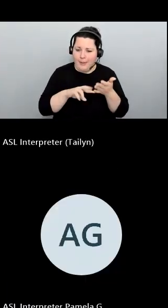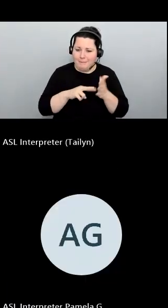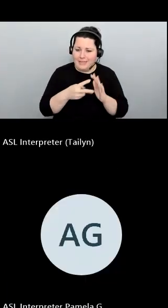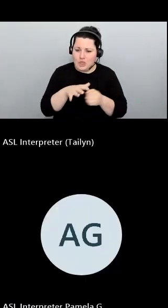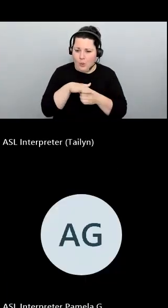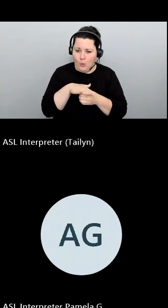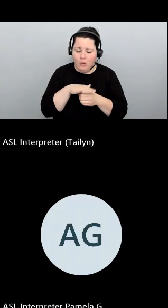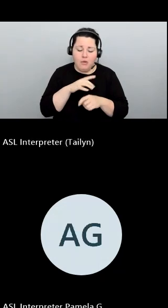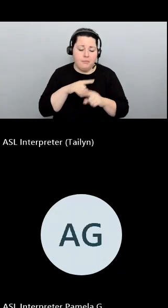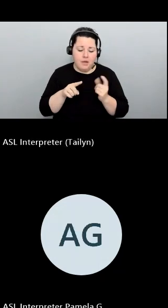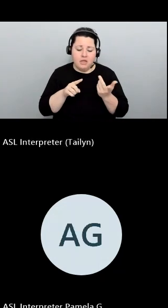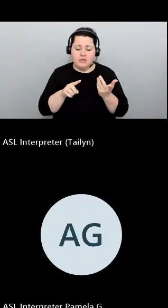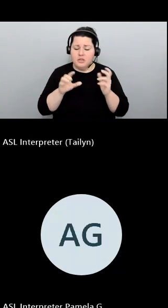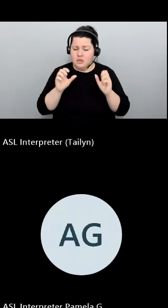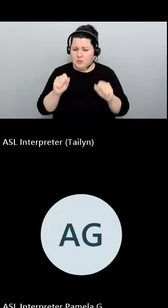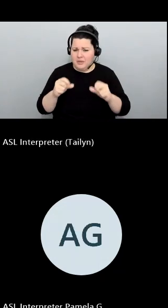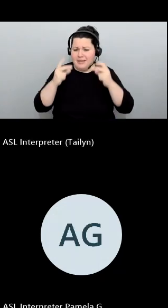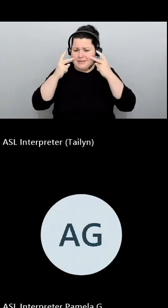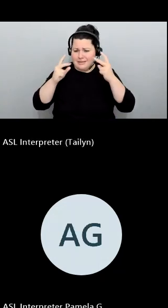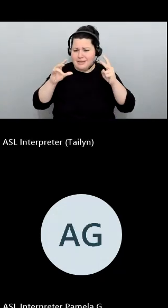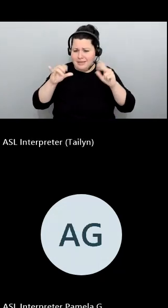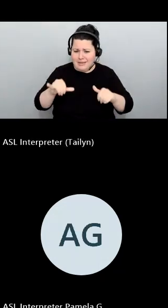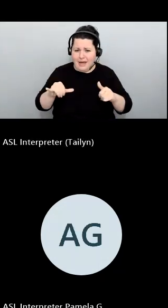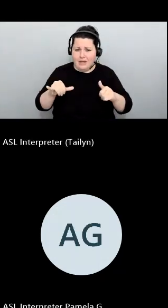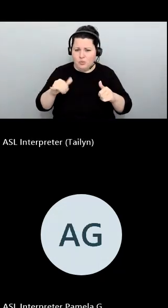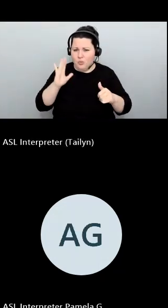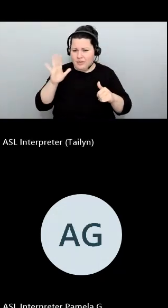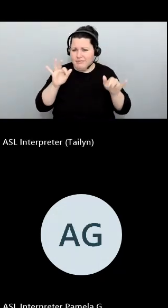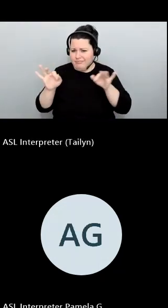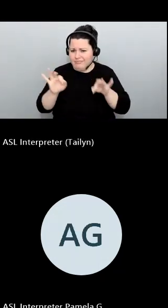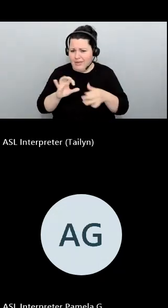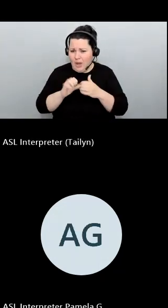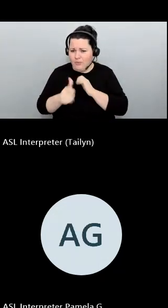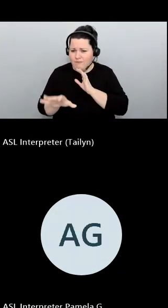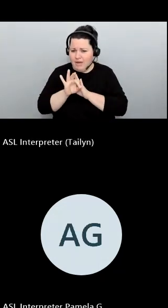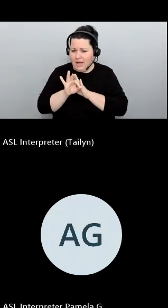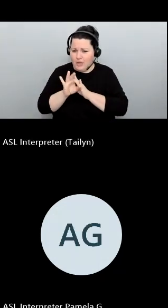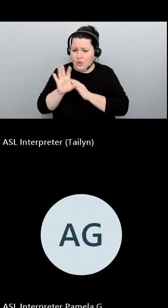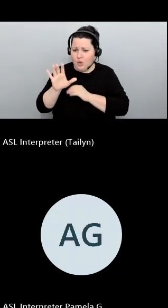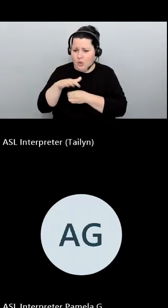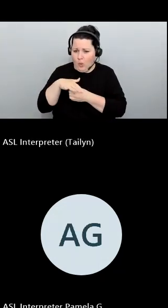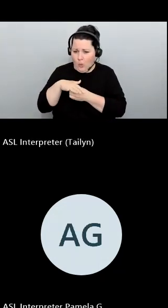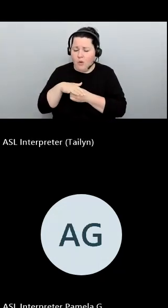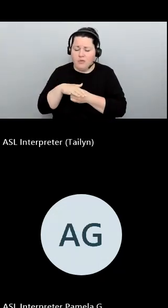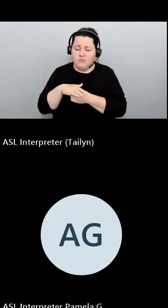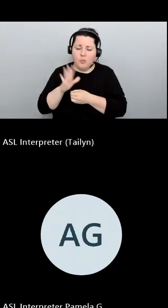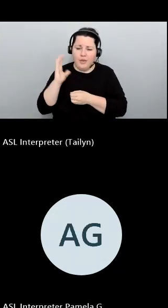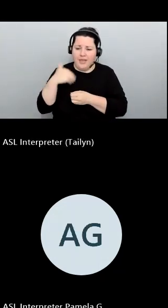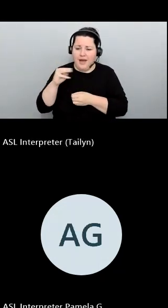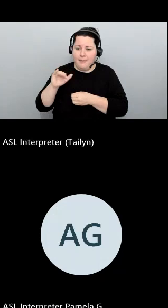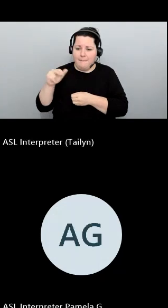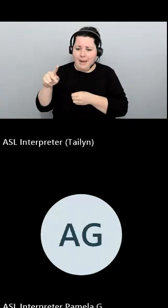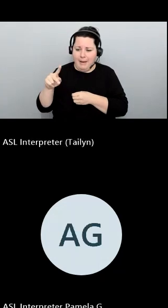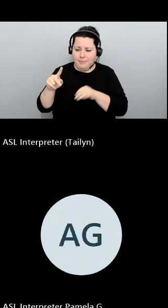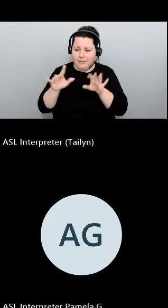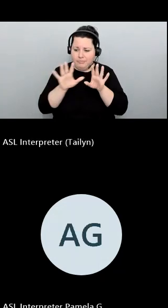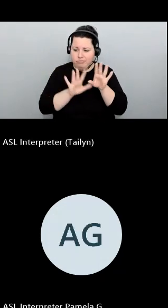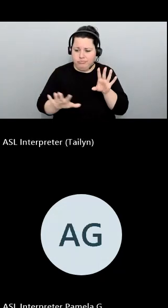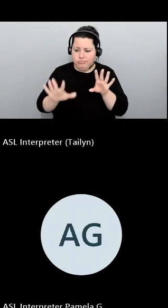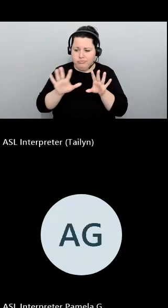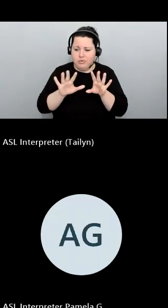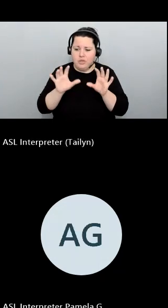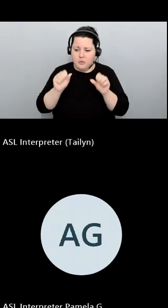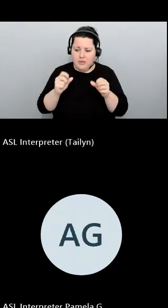but you'll be able to see all that when we go over how to find your local. There will be a nice map and you'll generally be able to see